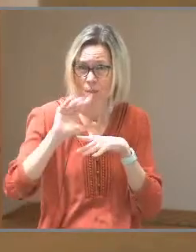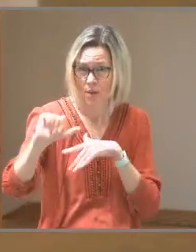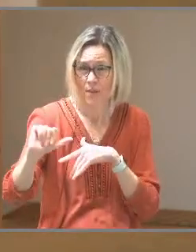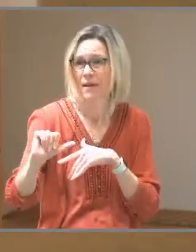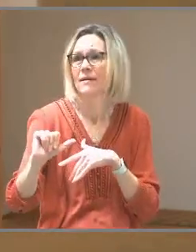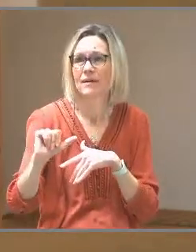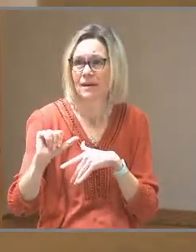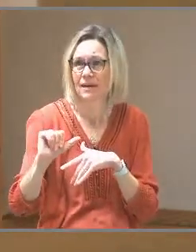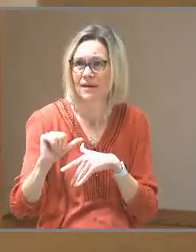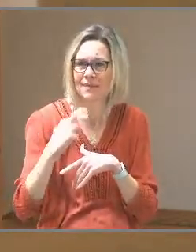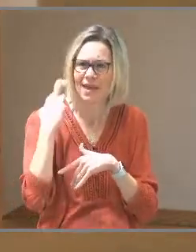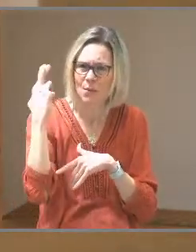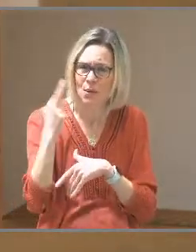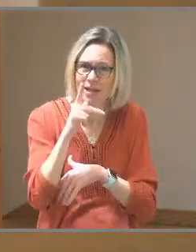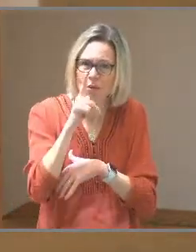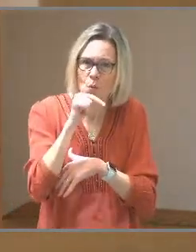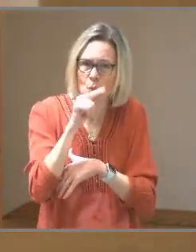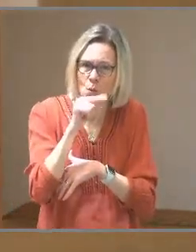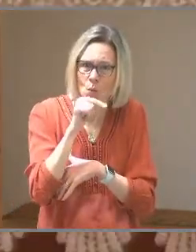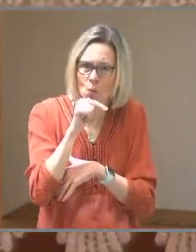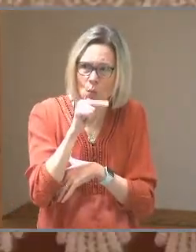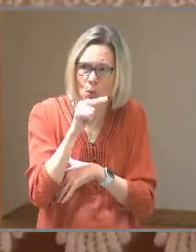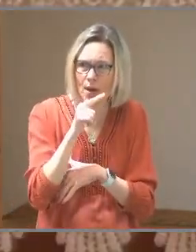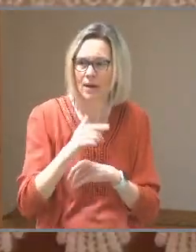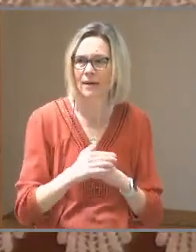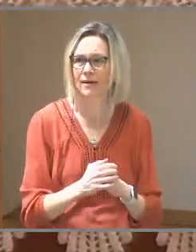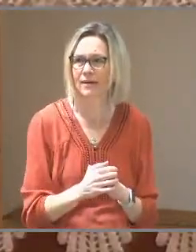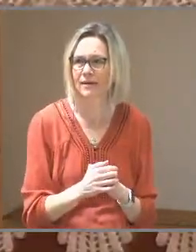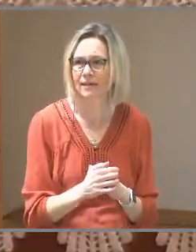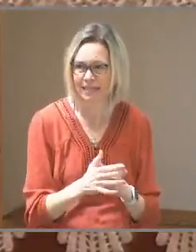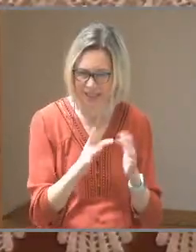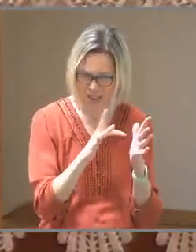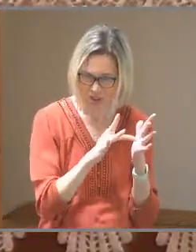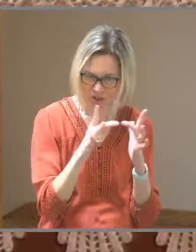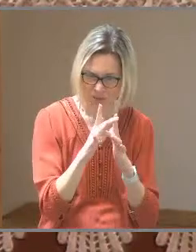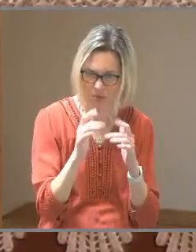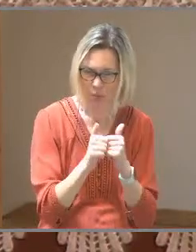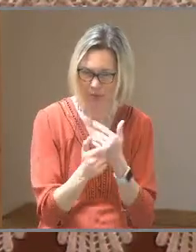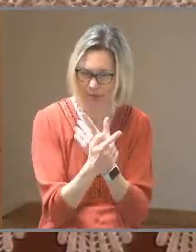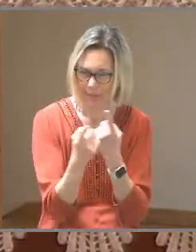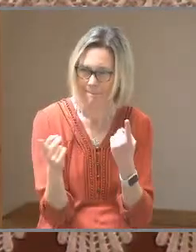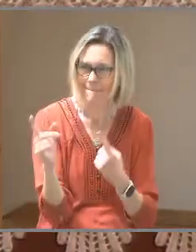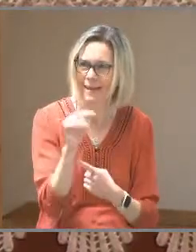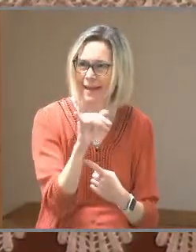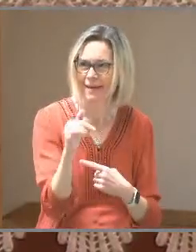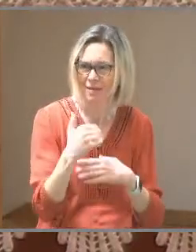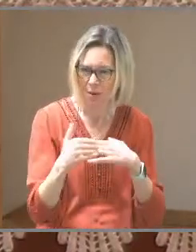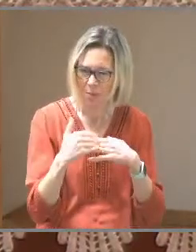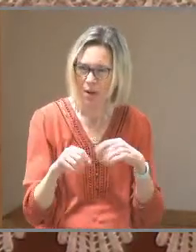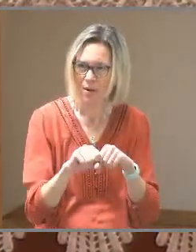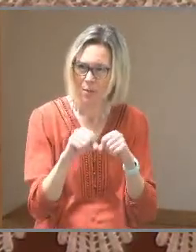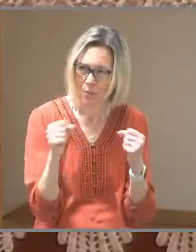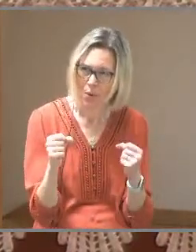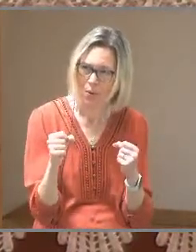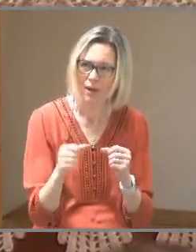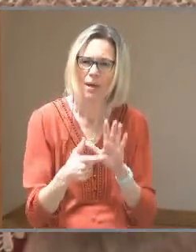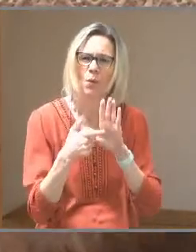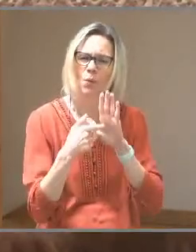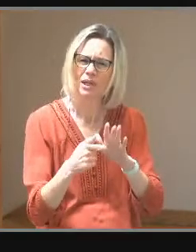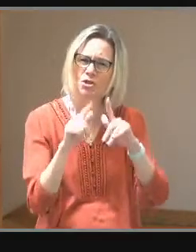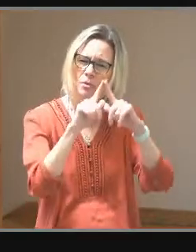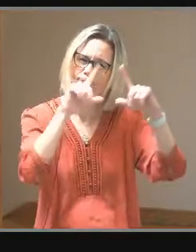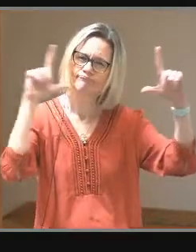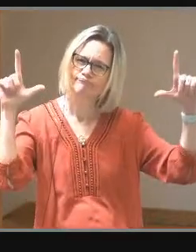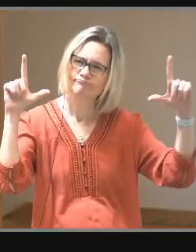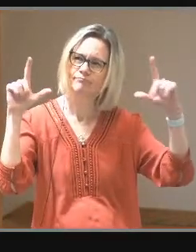they realized who was with them. Jesus was with them as he broke the bread. And we can show on